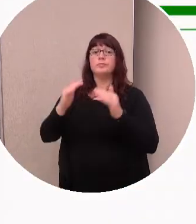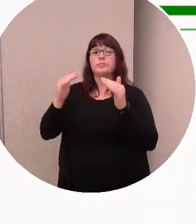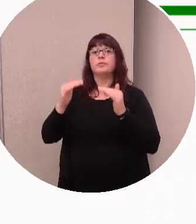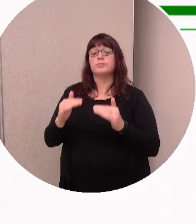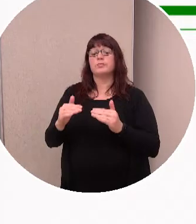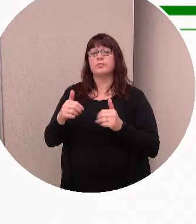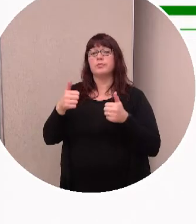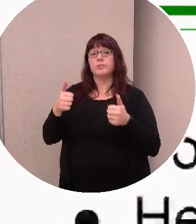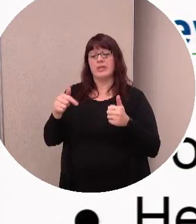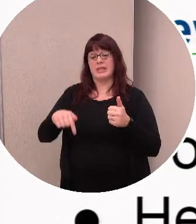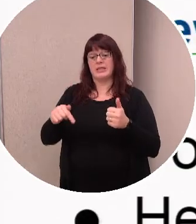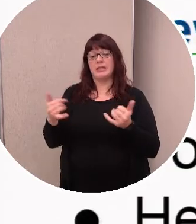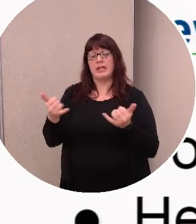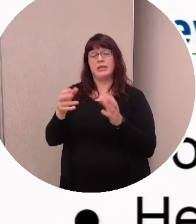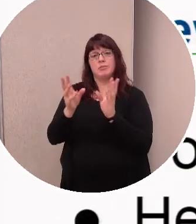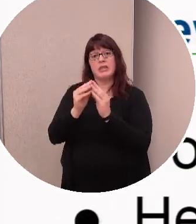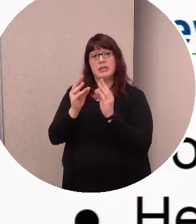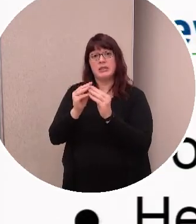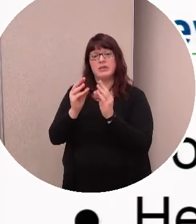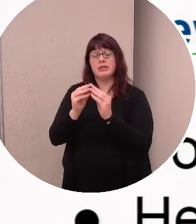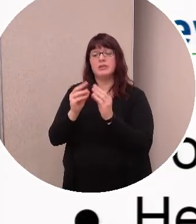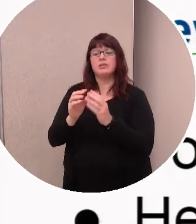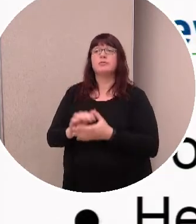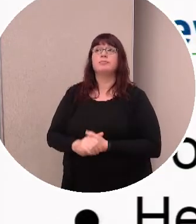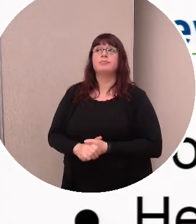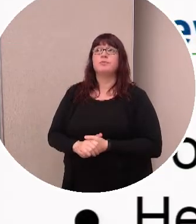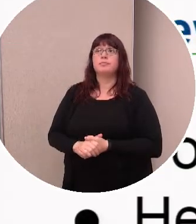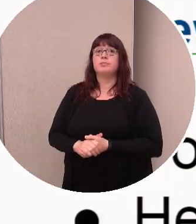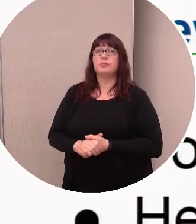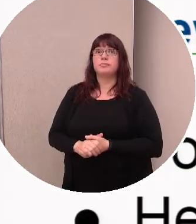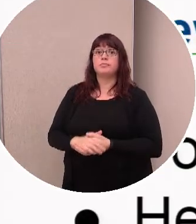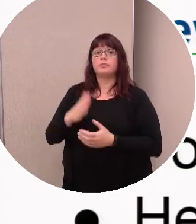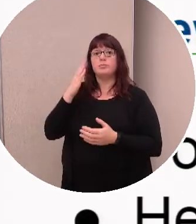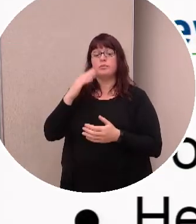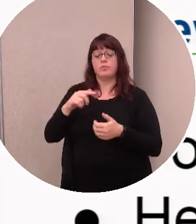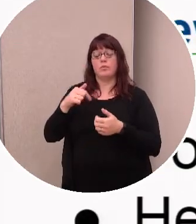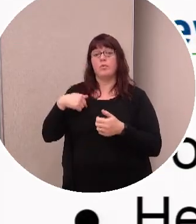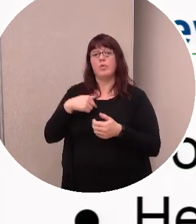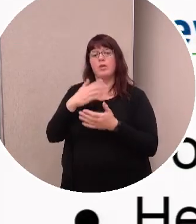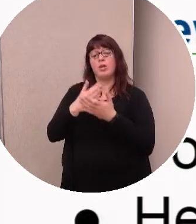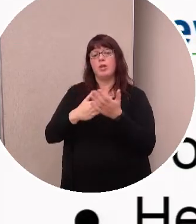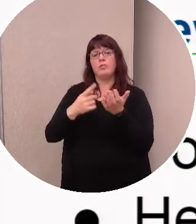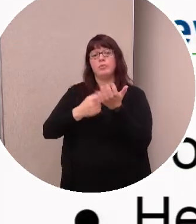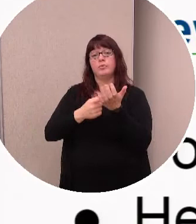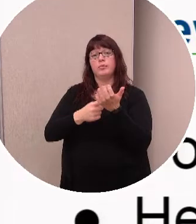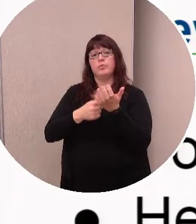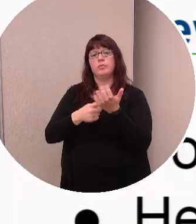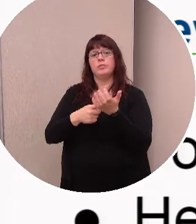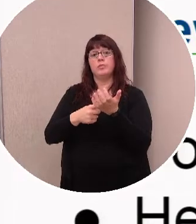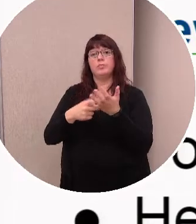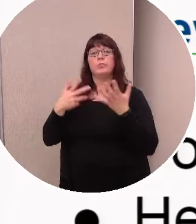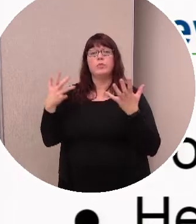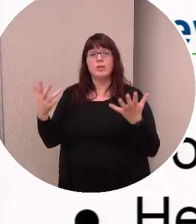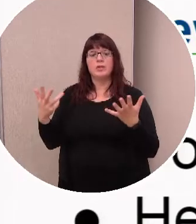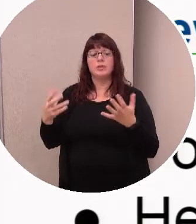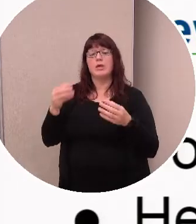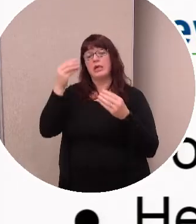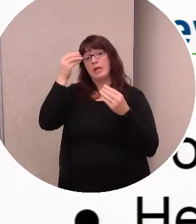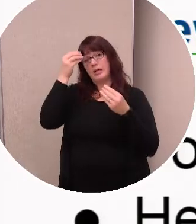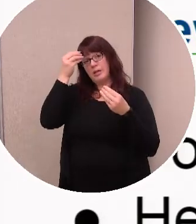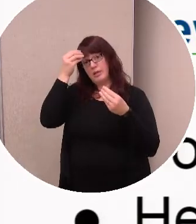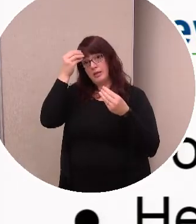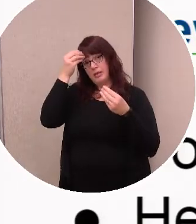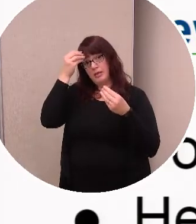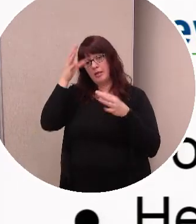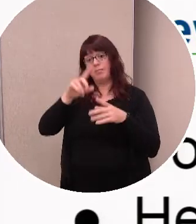meeting today. Okay, so some of the topics I'm going to cover are some information at